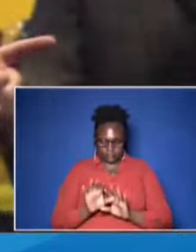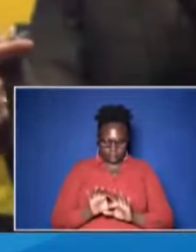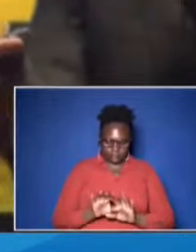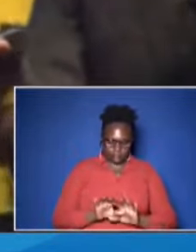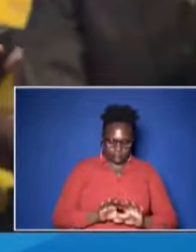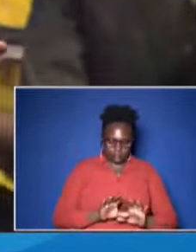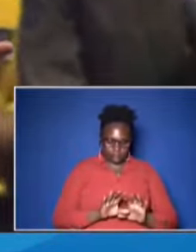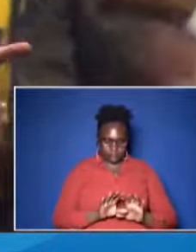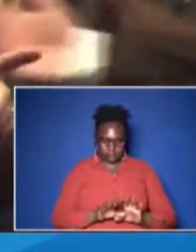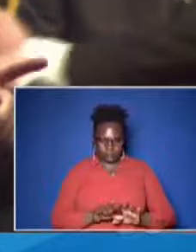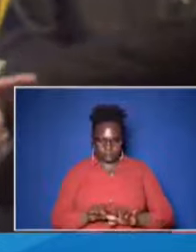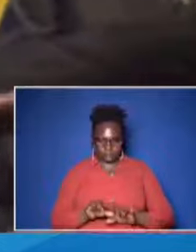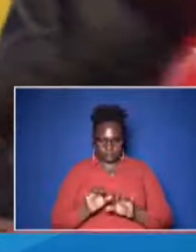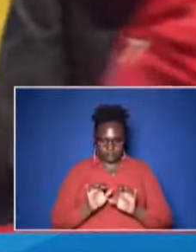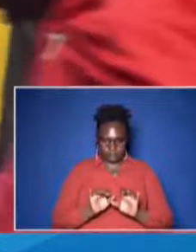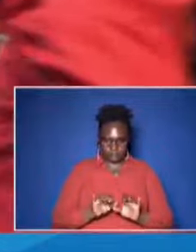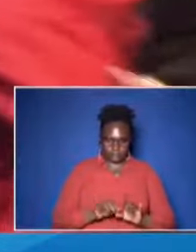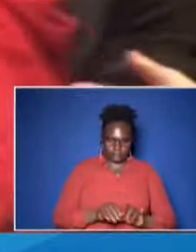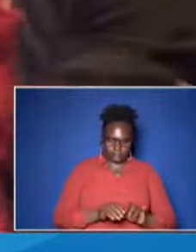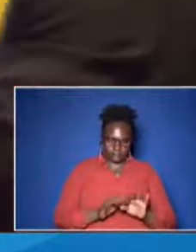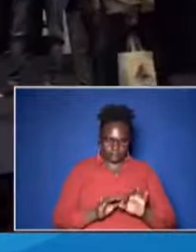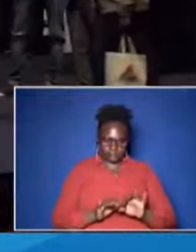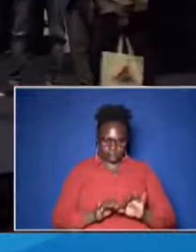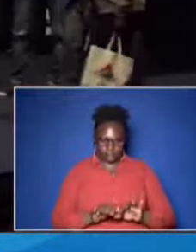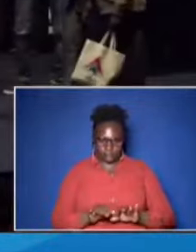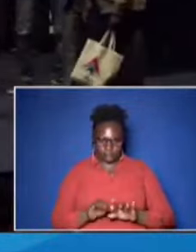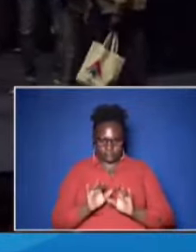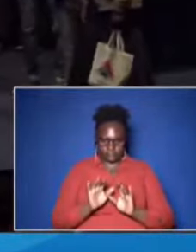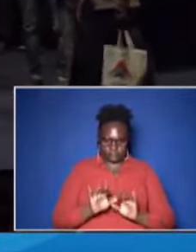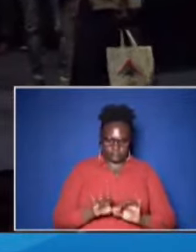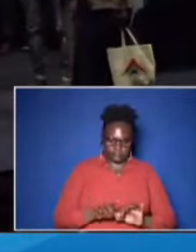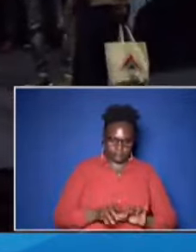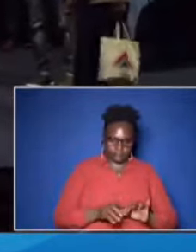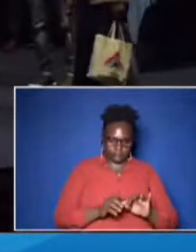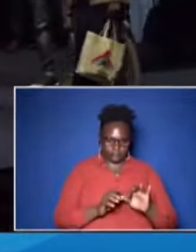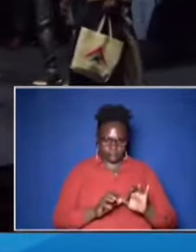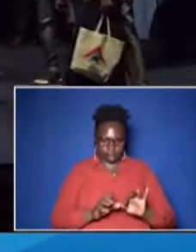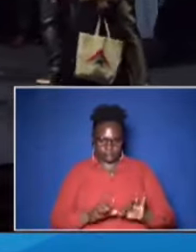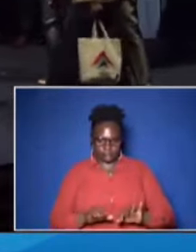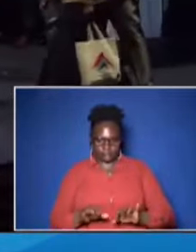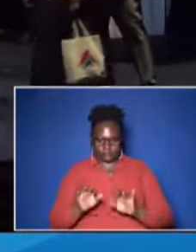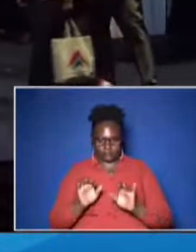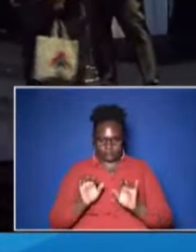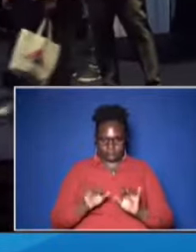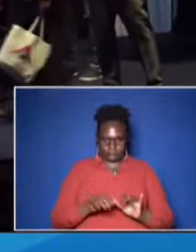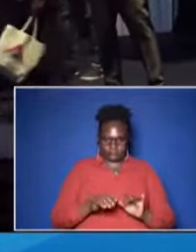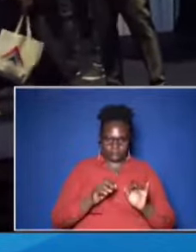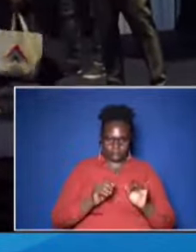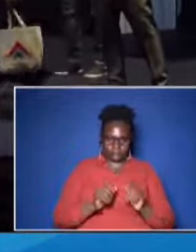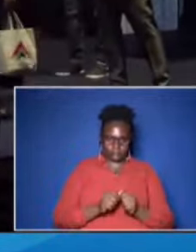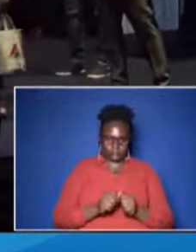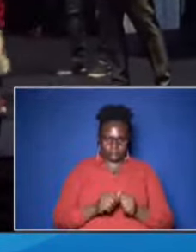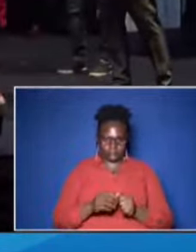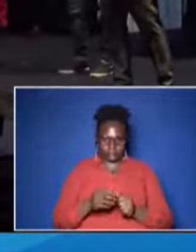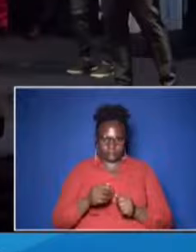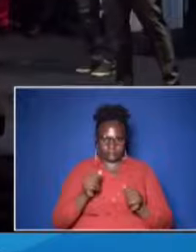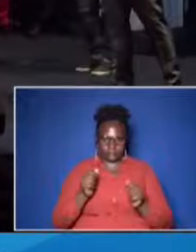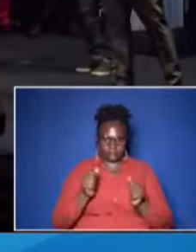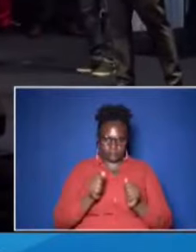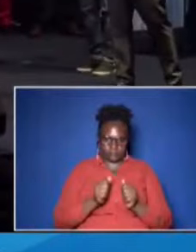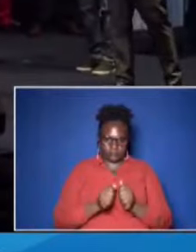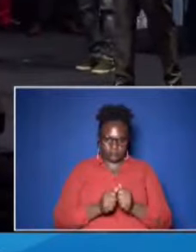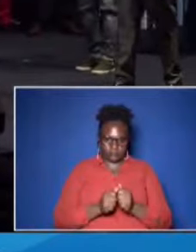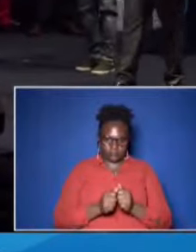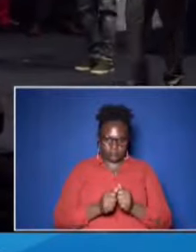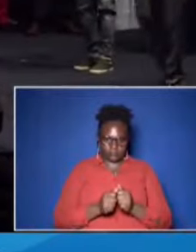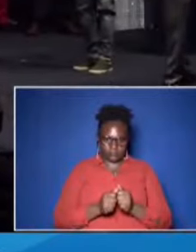hakeim Pastor Benny 10 years diabetic breast swollen as a result leg swollen the swelling